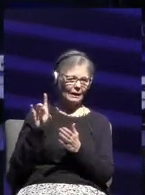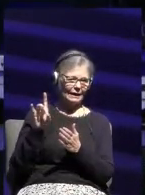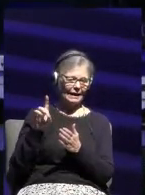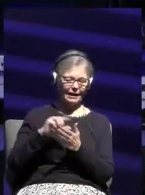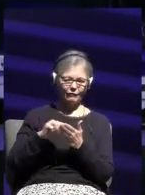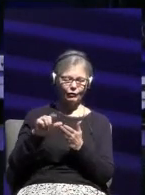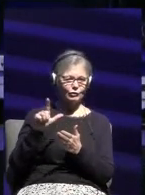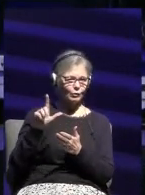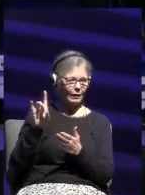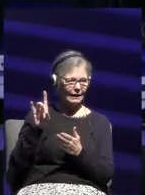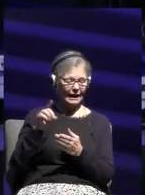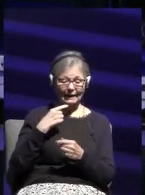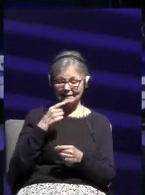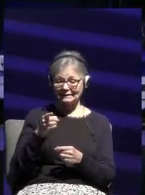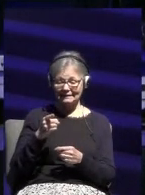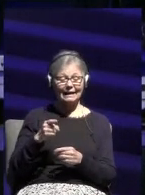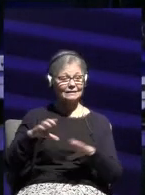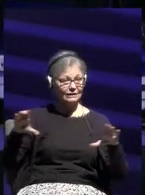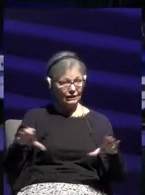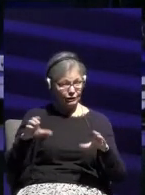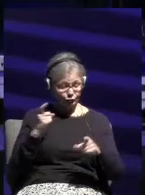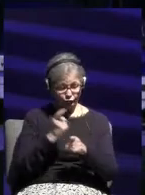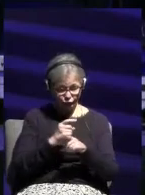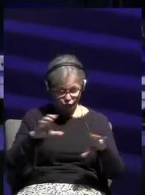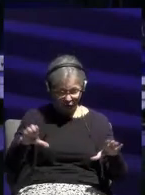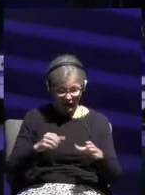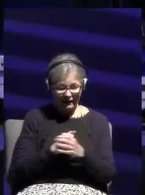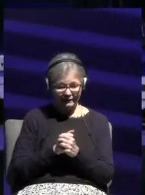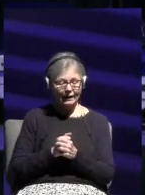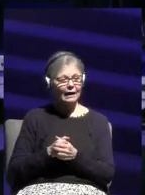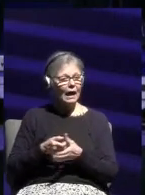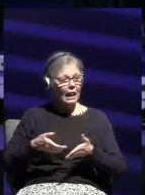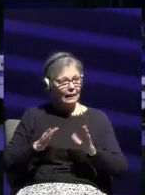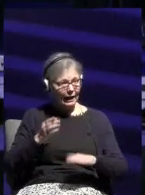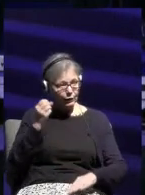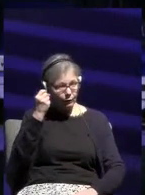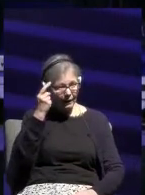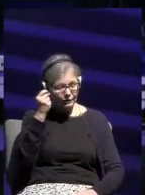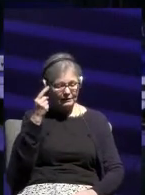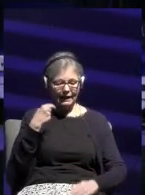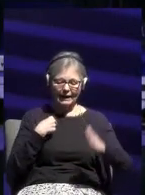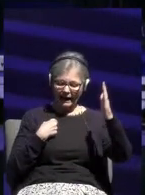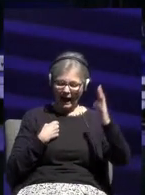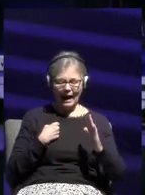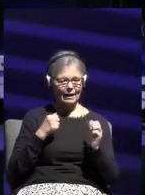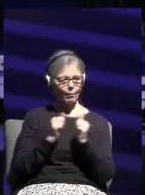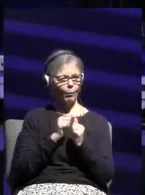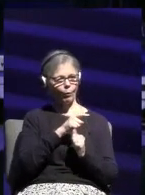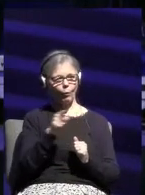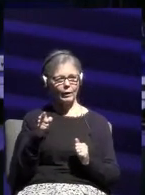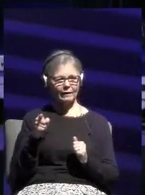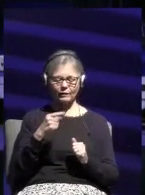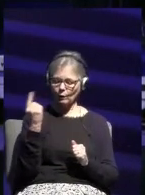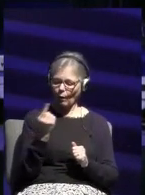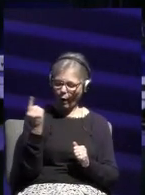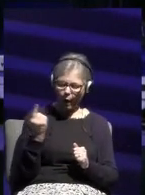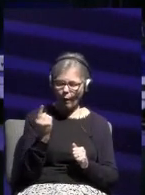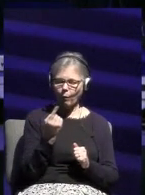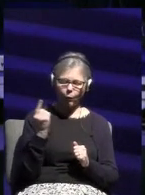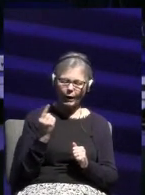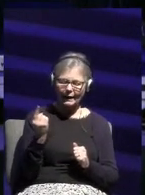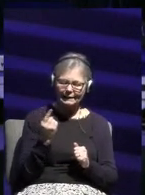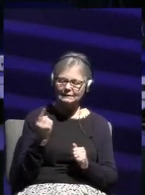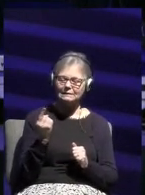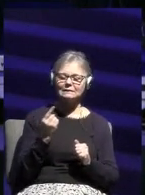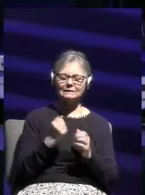things whichsoever I've commanded you, and let you understand that I am with you always." Somebody say